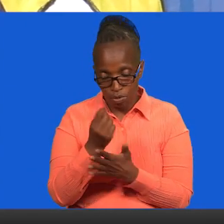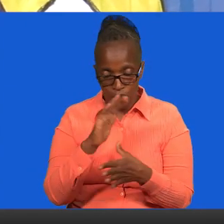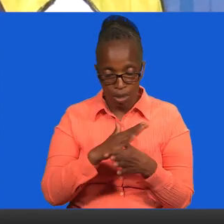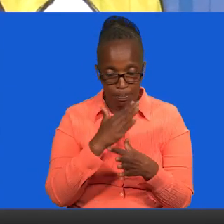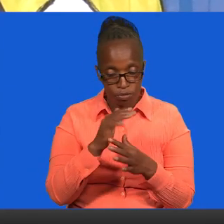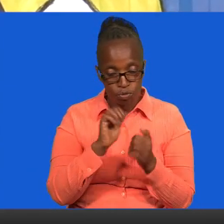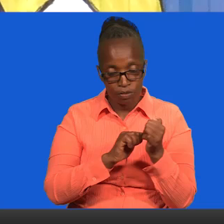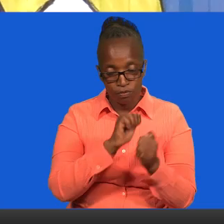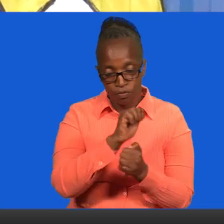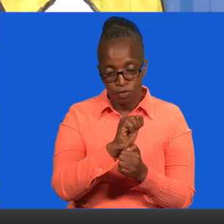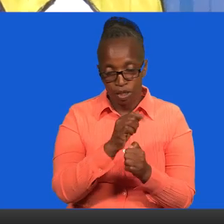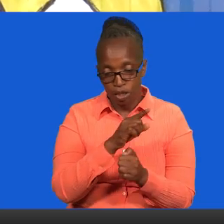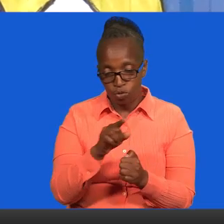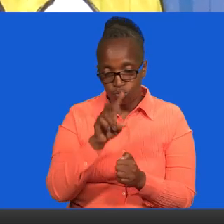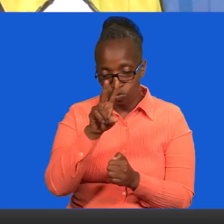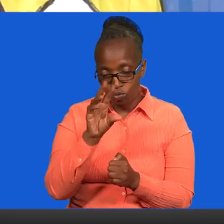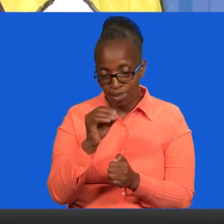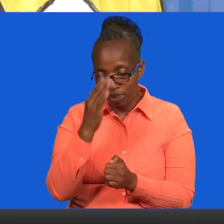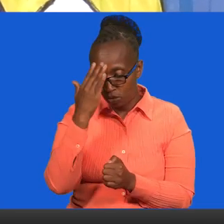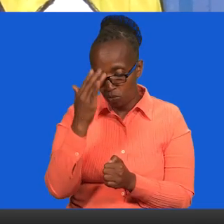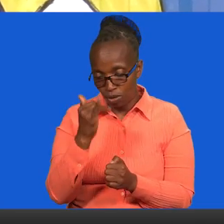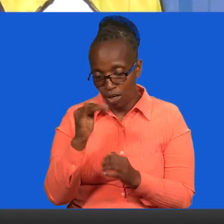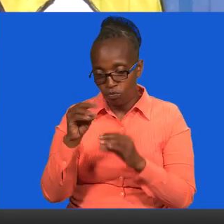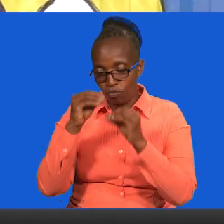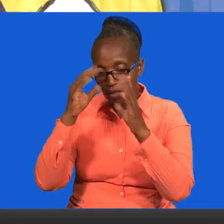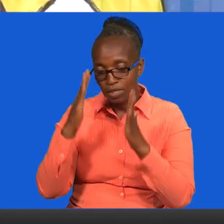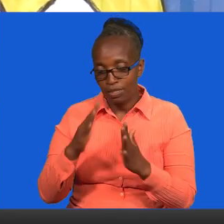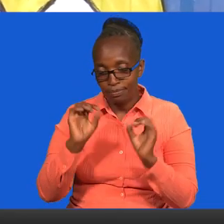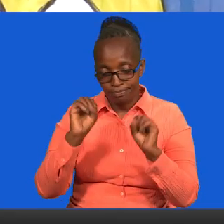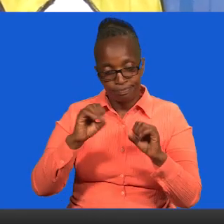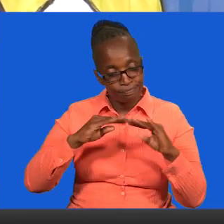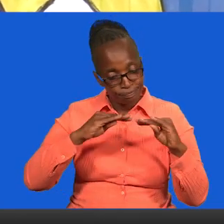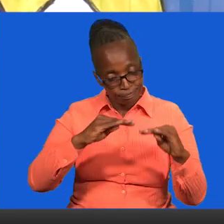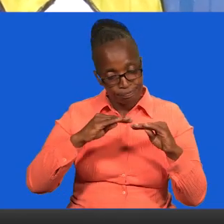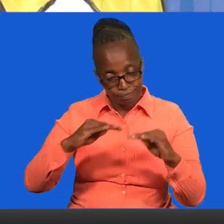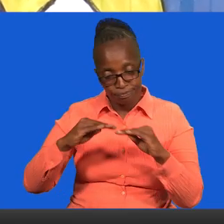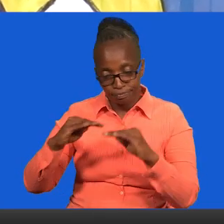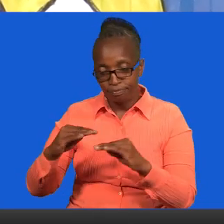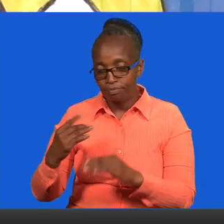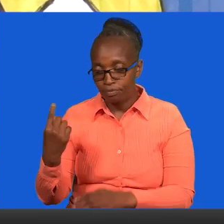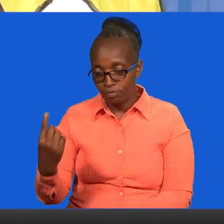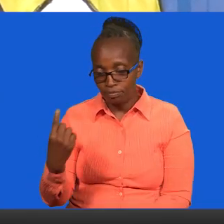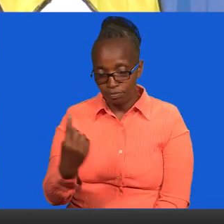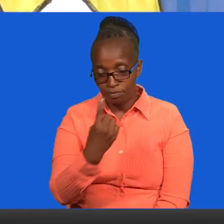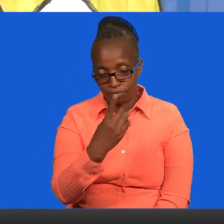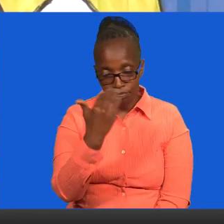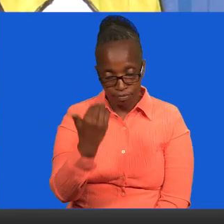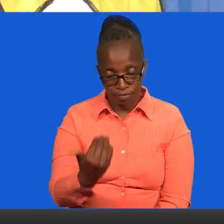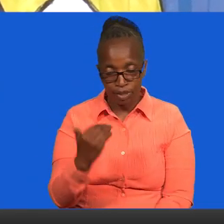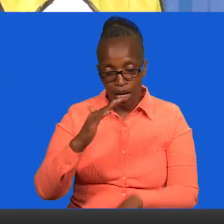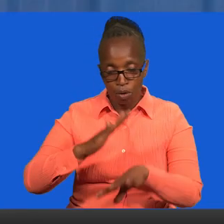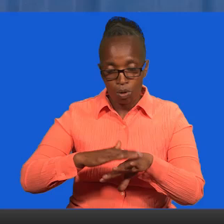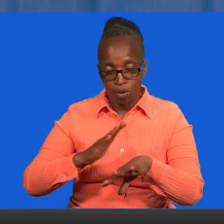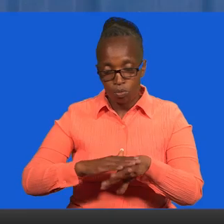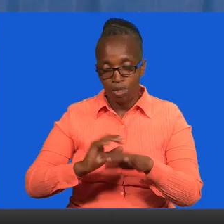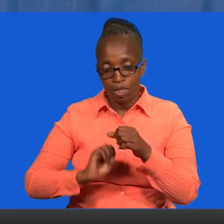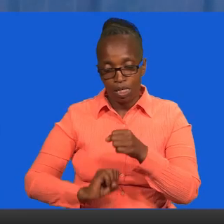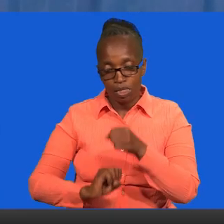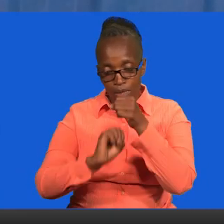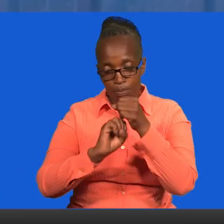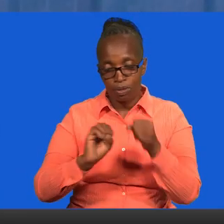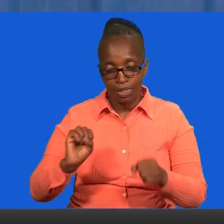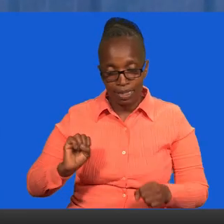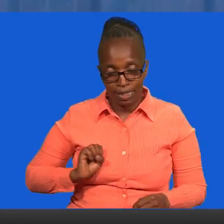are small, between 15 to 20 pupils per class, so that a teacher can be able to reach every child in the class. Our